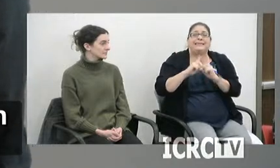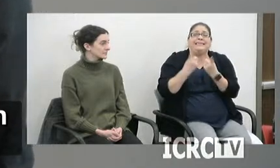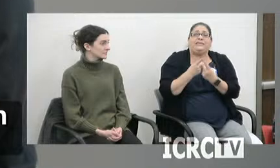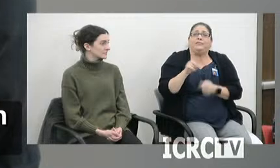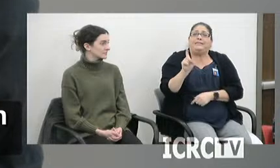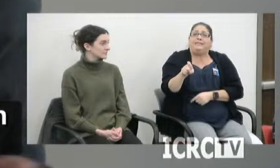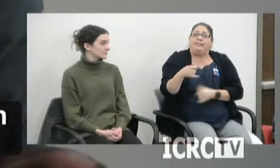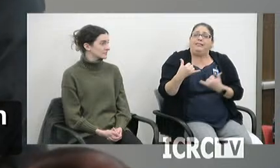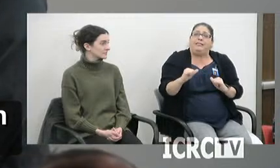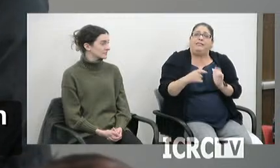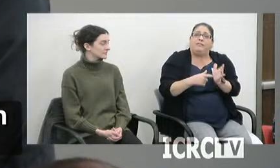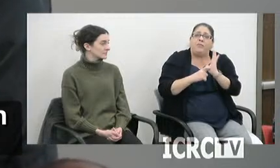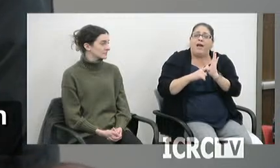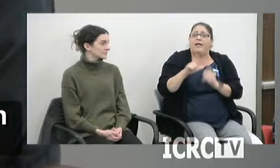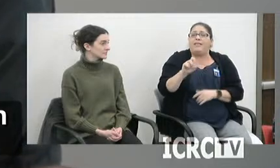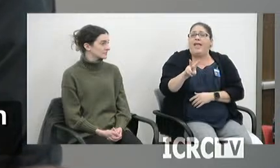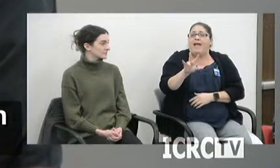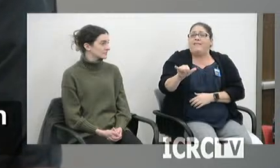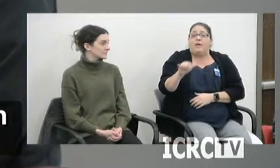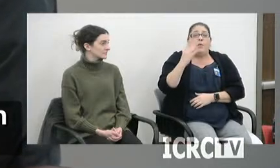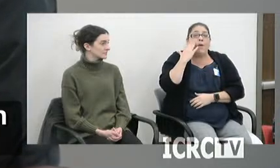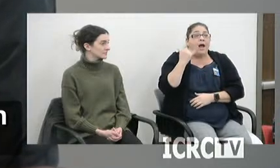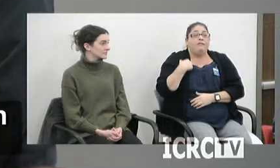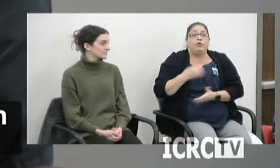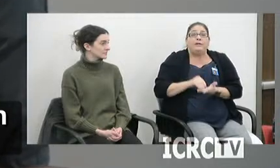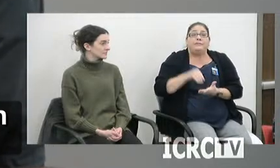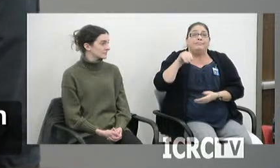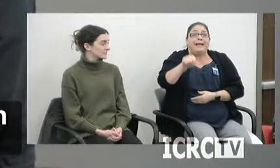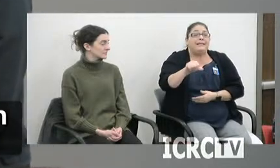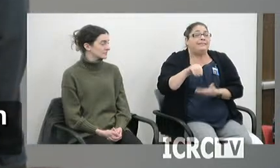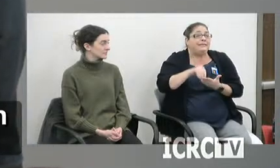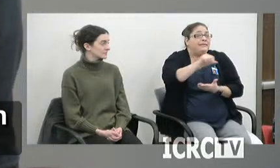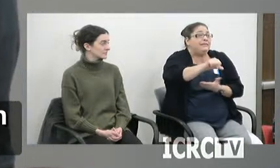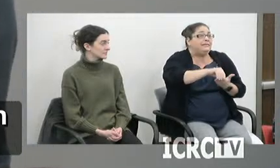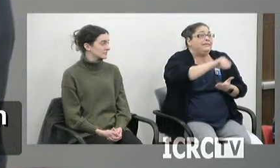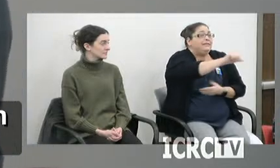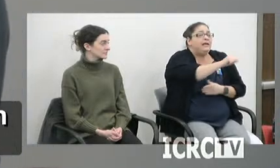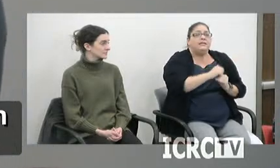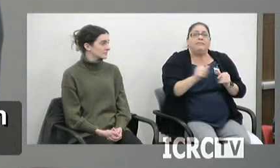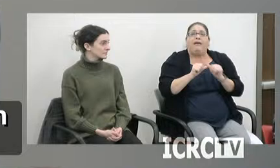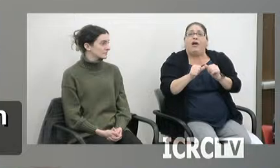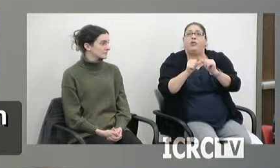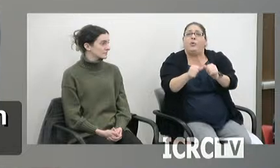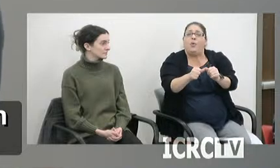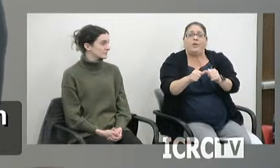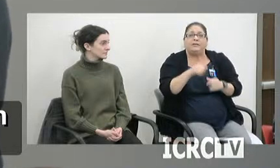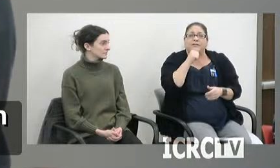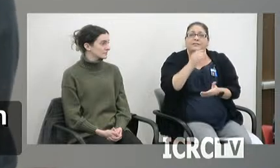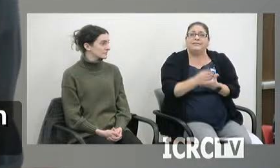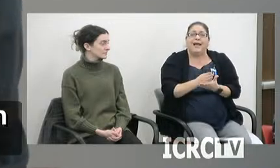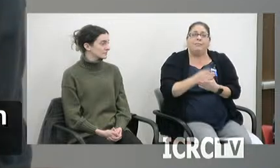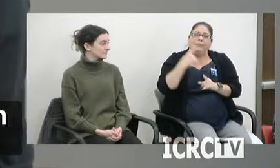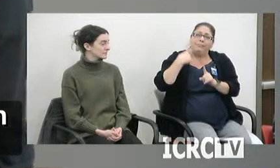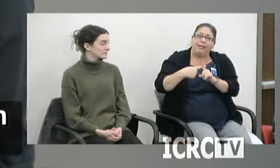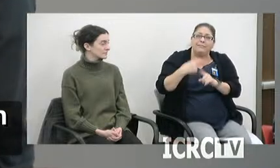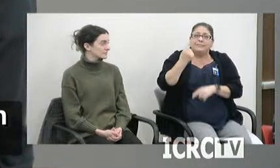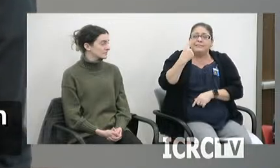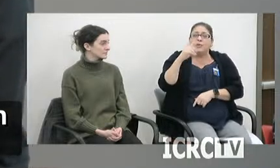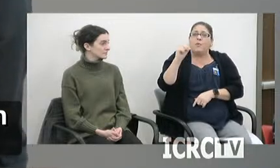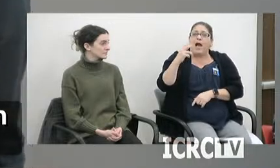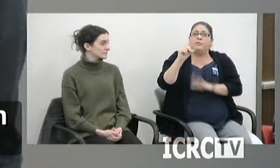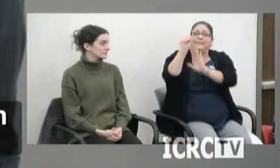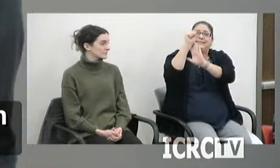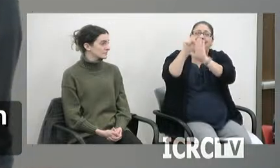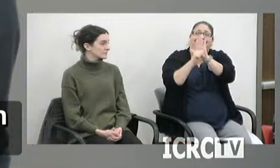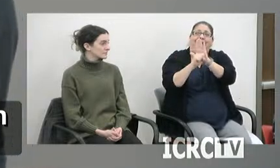levy to balance ongoing expenses and the Ohio State funding. Not the